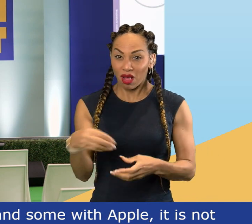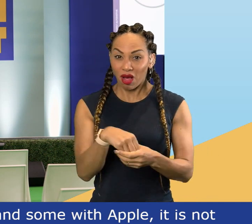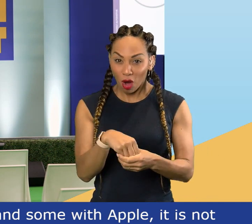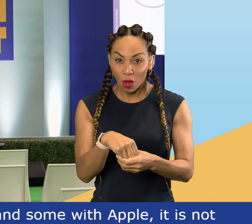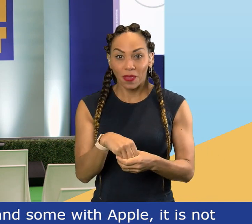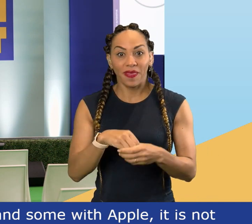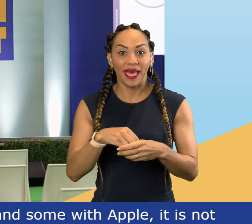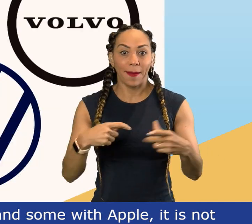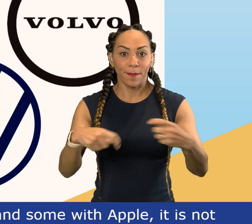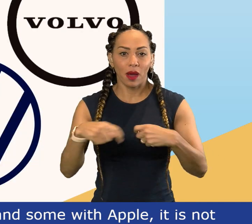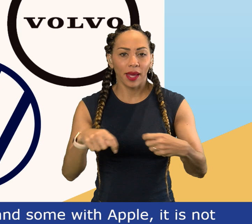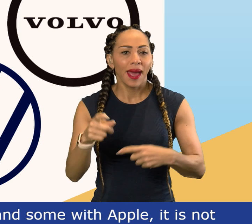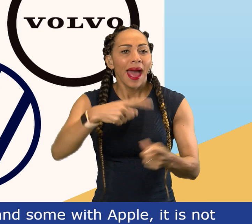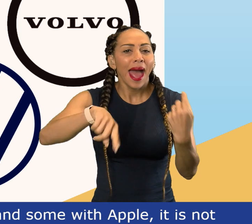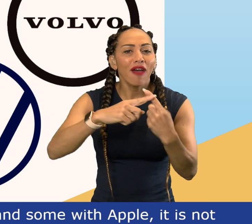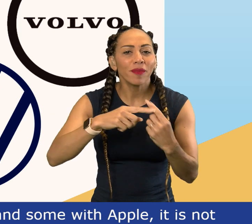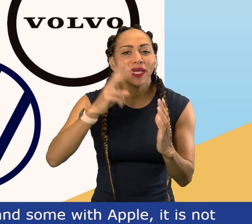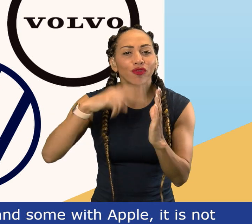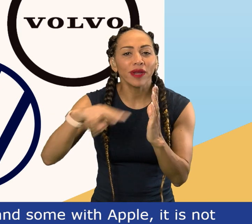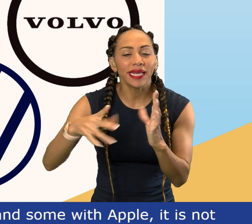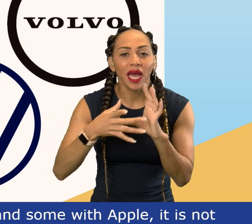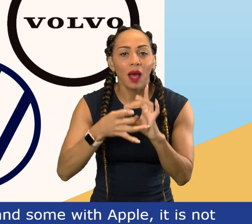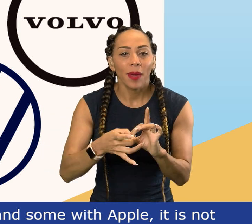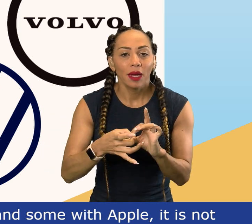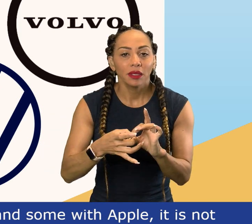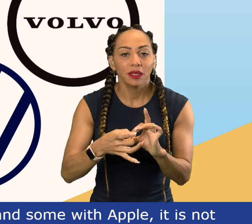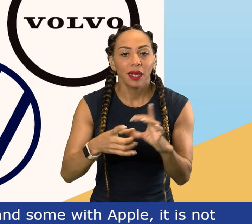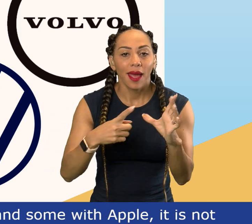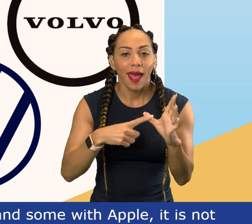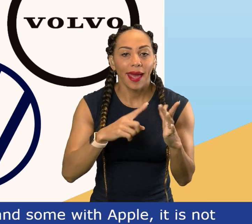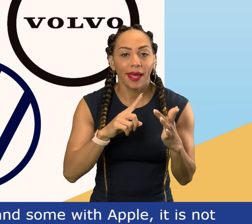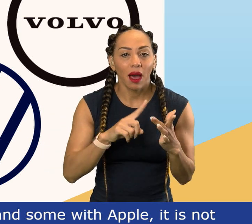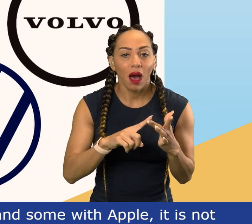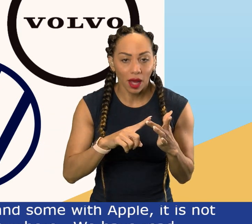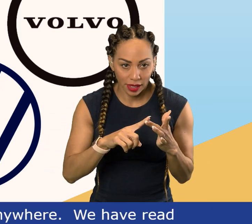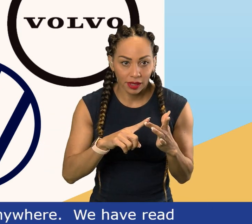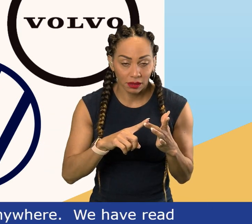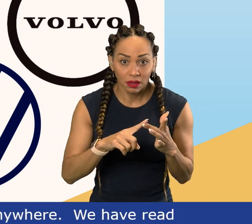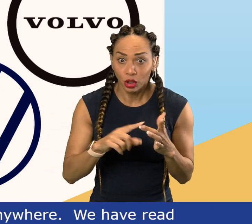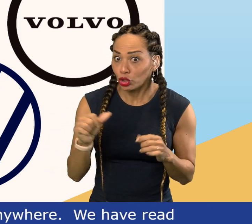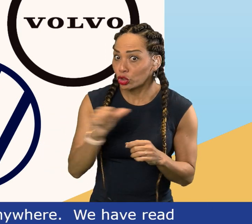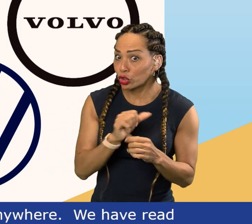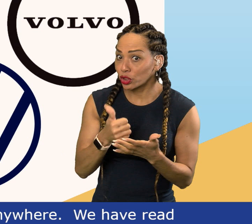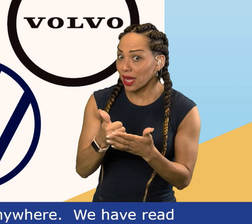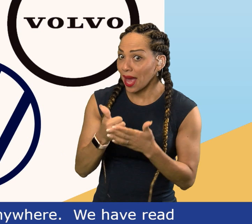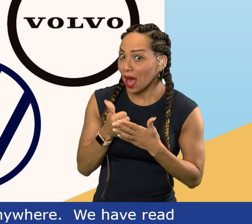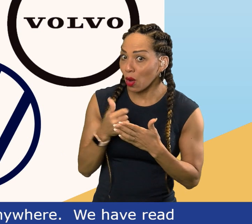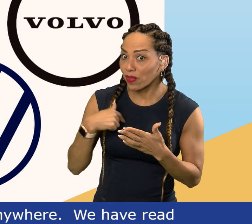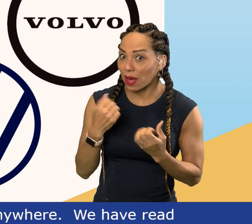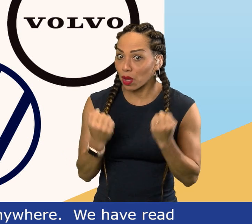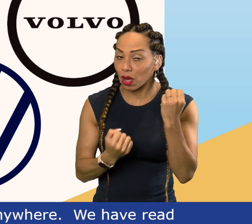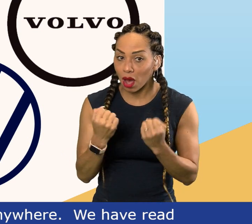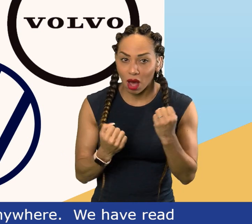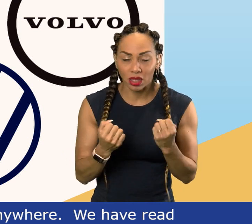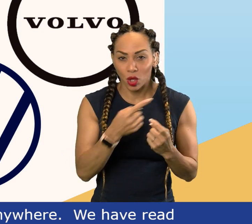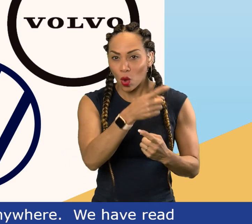in the media, what it's going to do for us. Well, one thing it should help with is our cars. So BMW, Mercedes, Peugeot, Volkswagen, Volvo